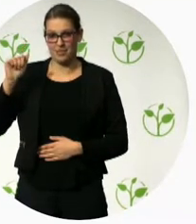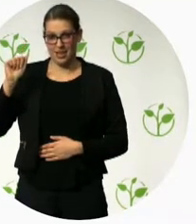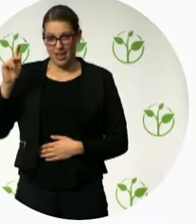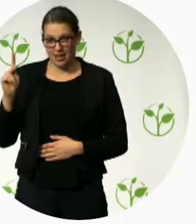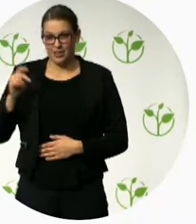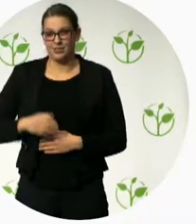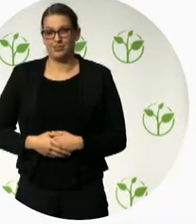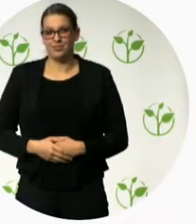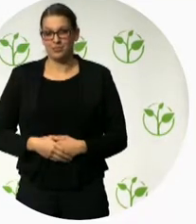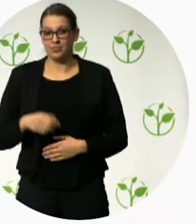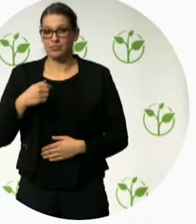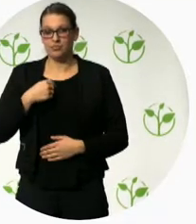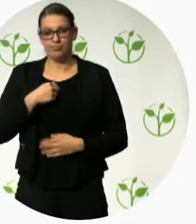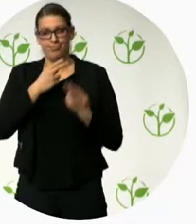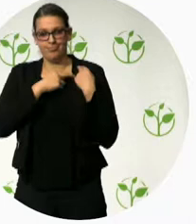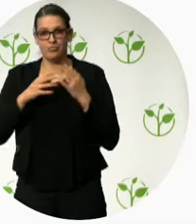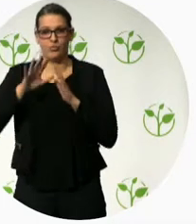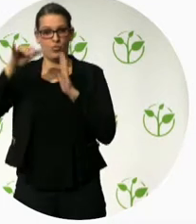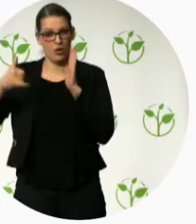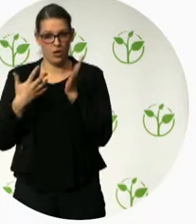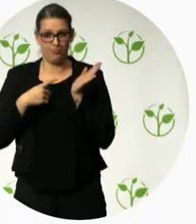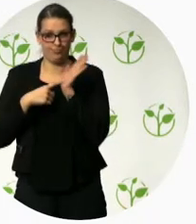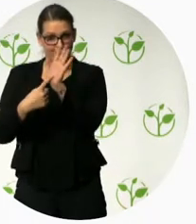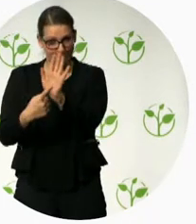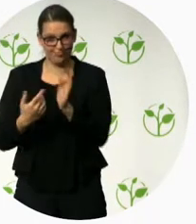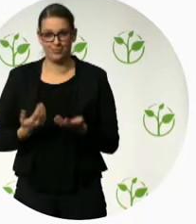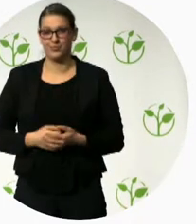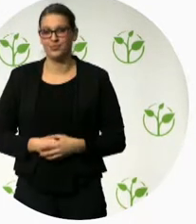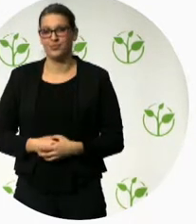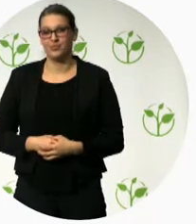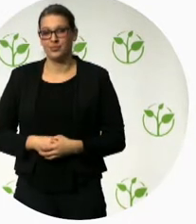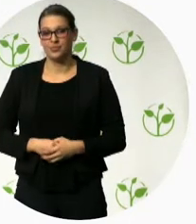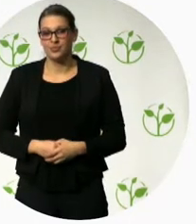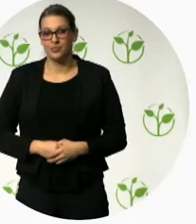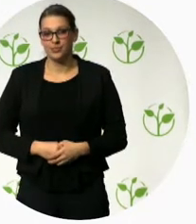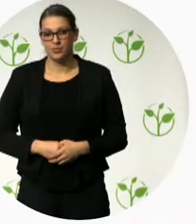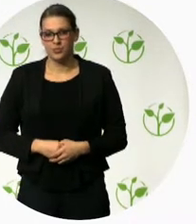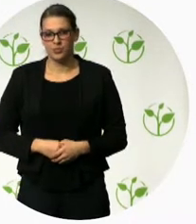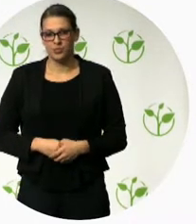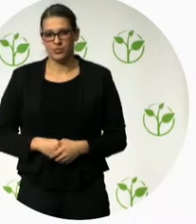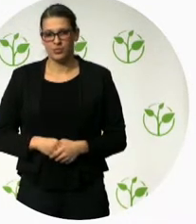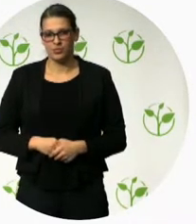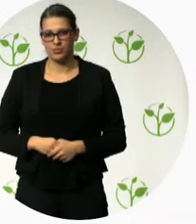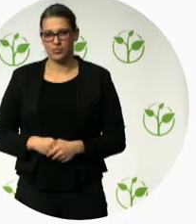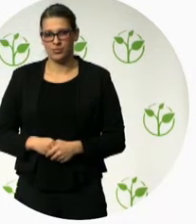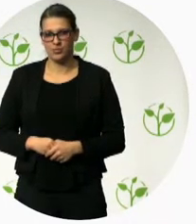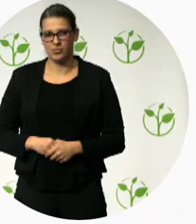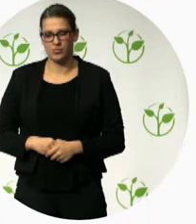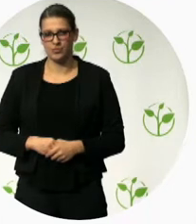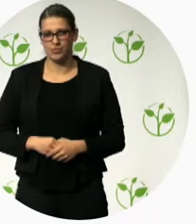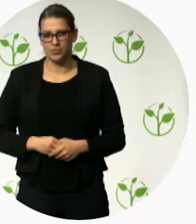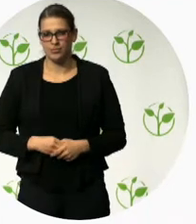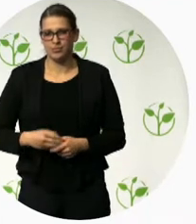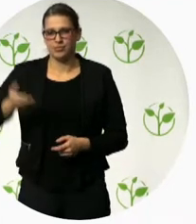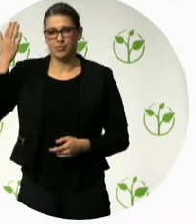developed, namely Inspire to Care. About the organization, Karuna Foundation was established in 2007 as an international